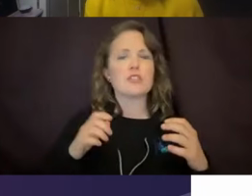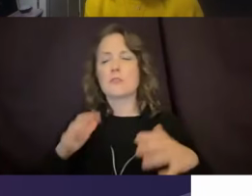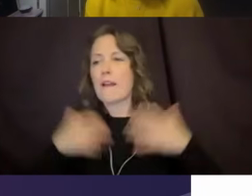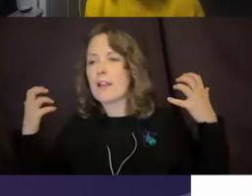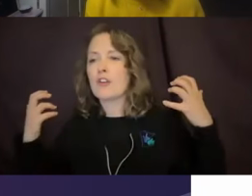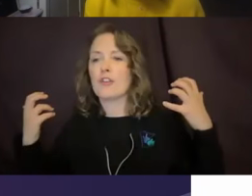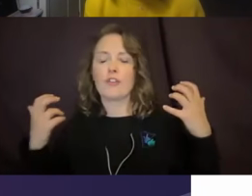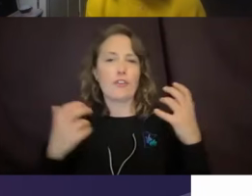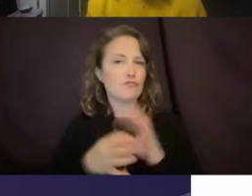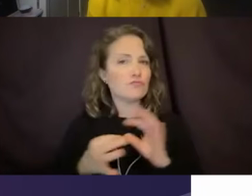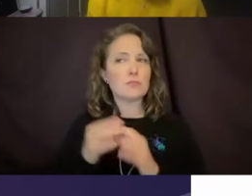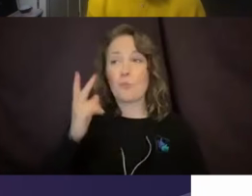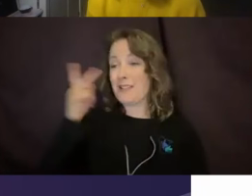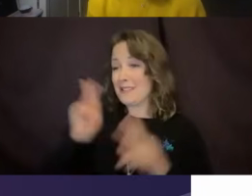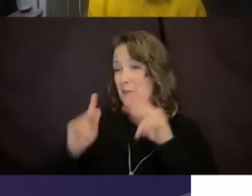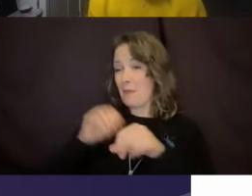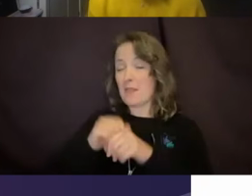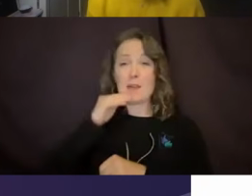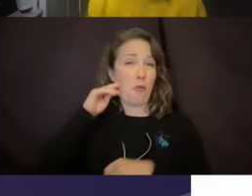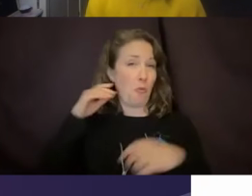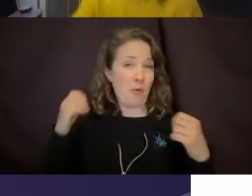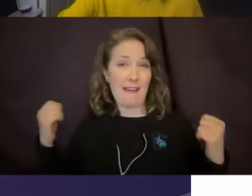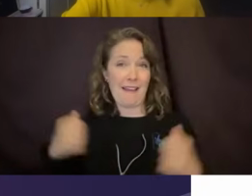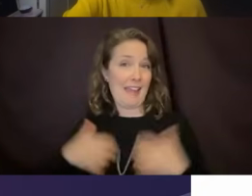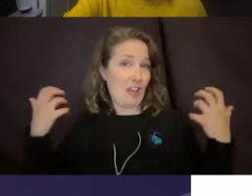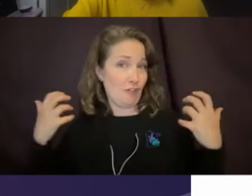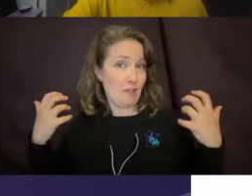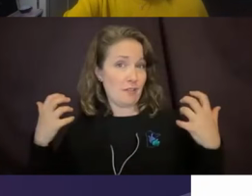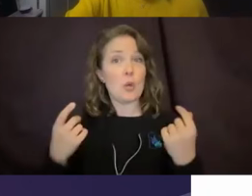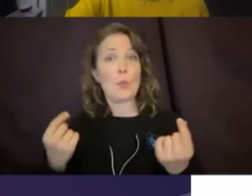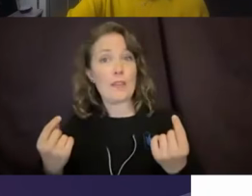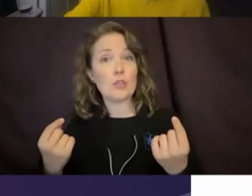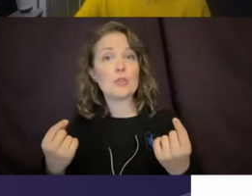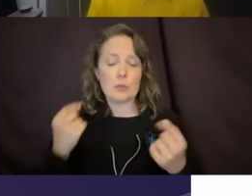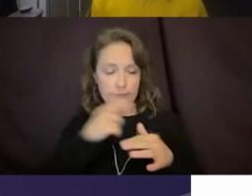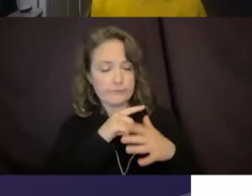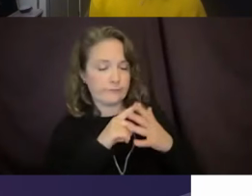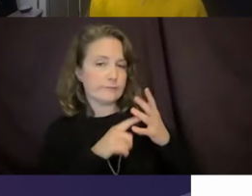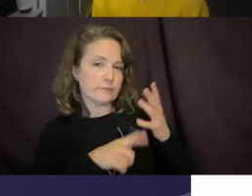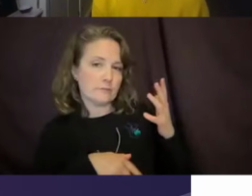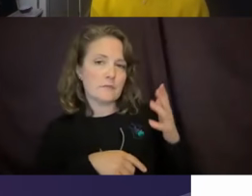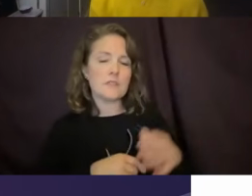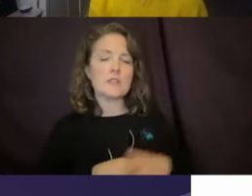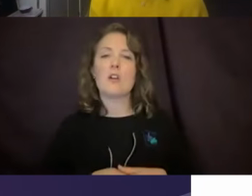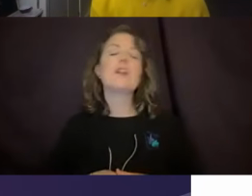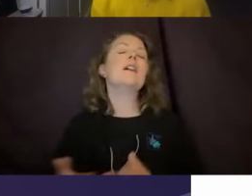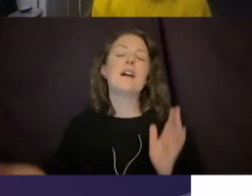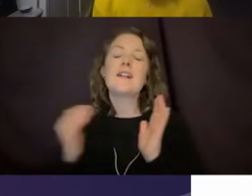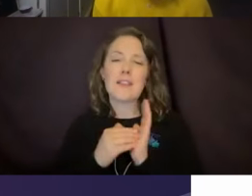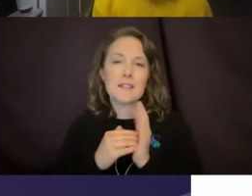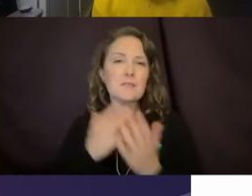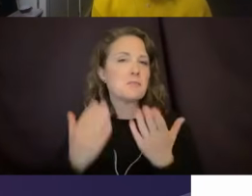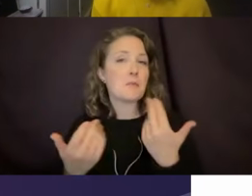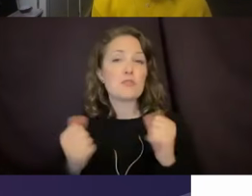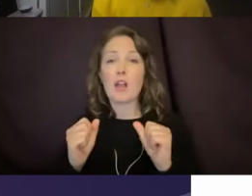like people in my home be angry all the time, and this is how they handle their anger. So having this tool of like, again, being able to maybe draw